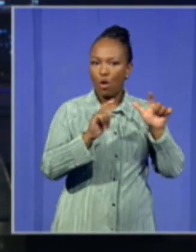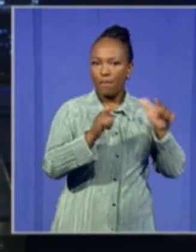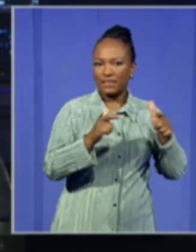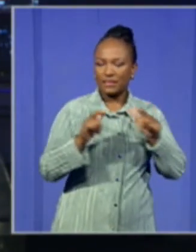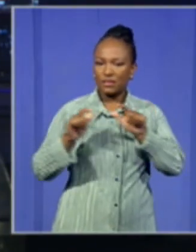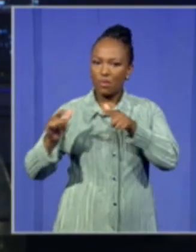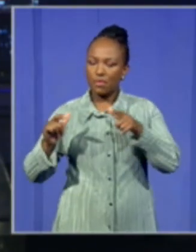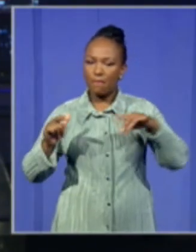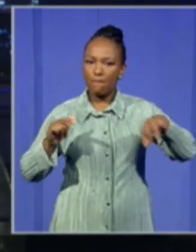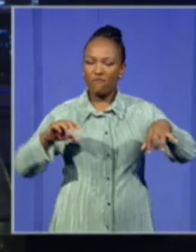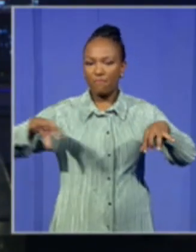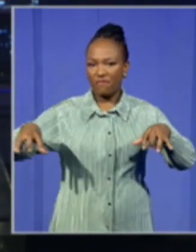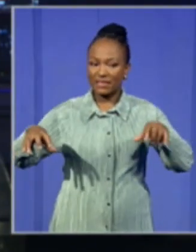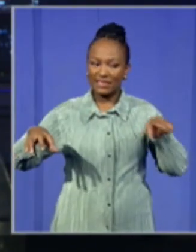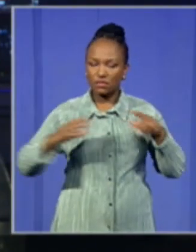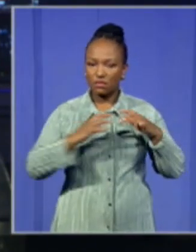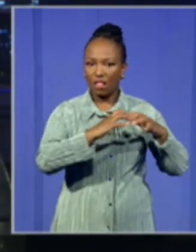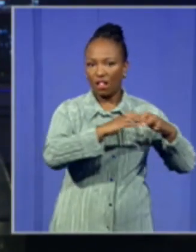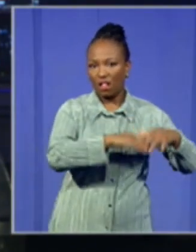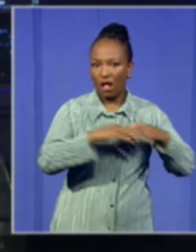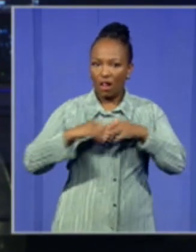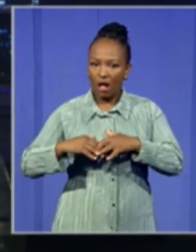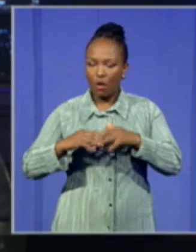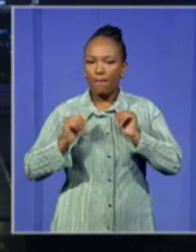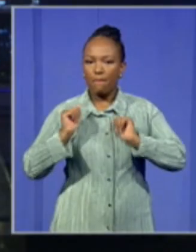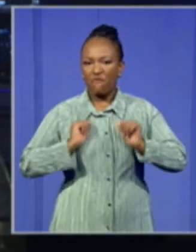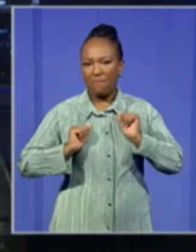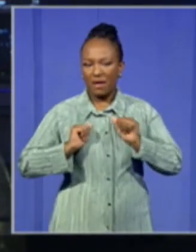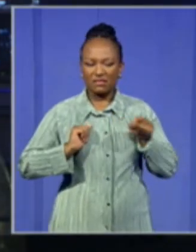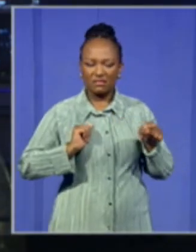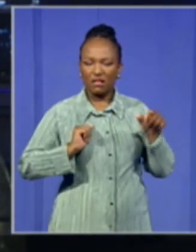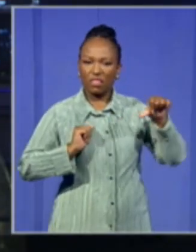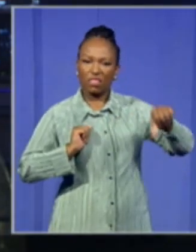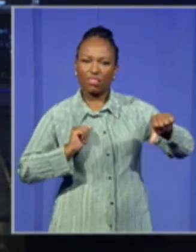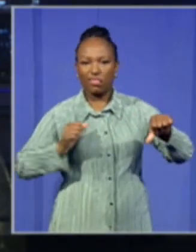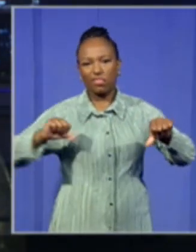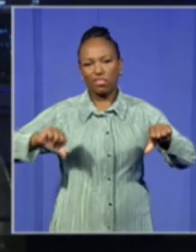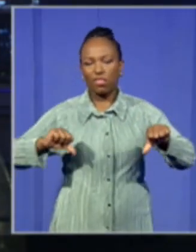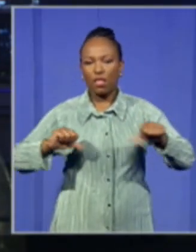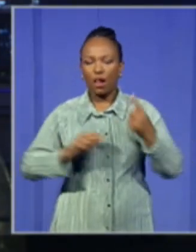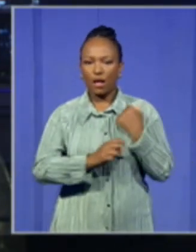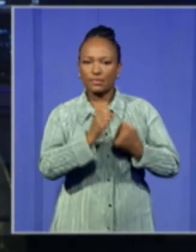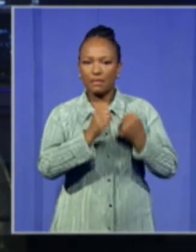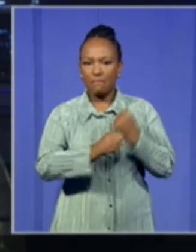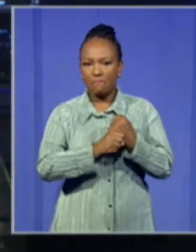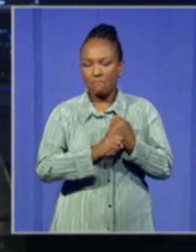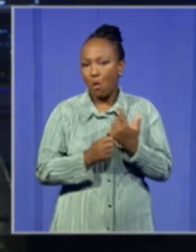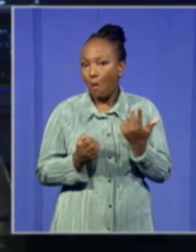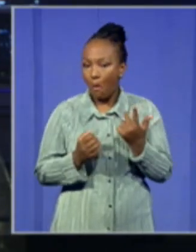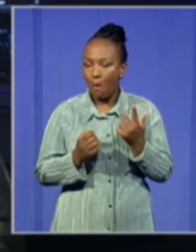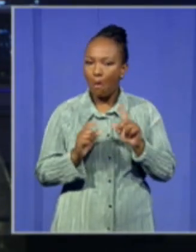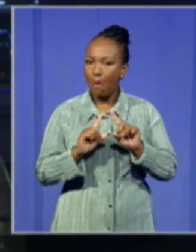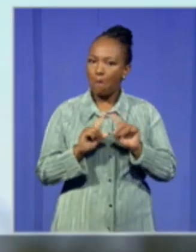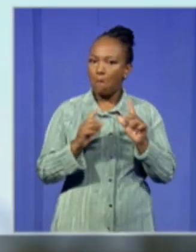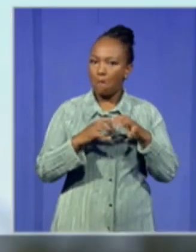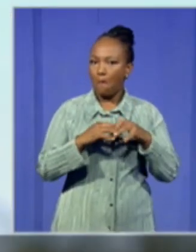diporofense tseno ka bobedi ka ntlha tiragatso e bokoa mo ditlhophong tsa ngwaga o fetileng kgotsa nnyaa.